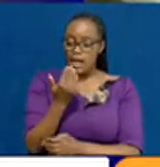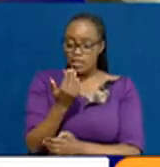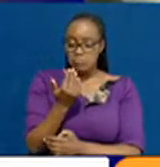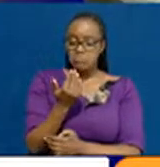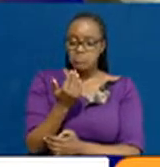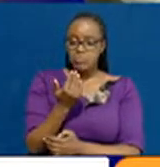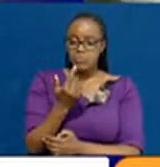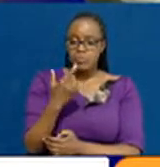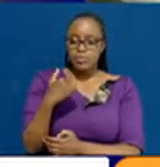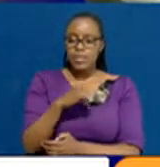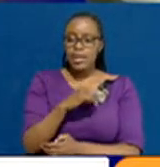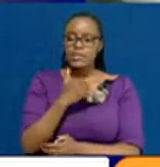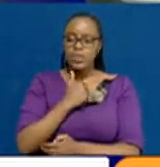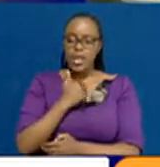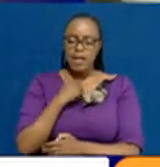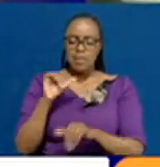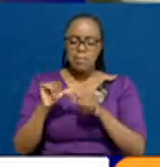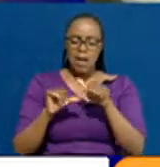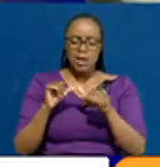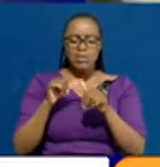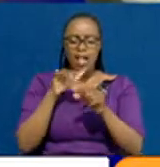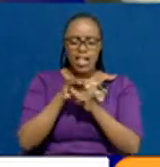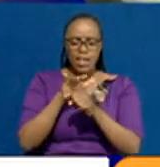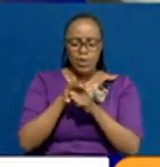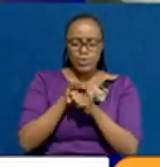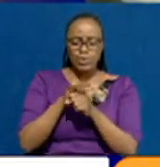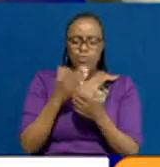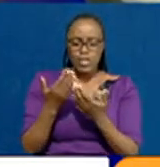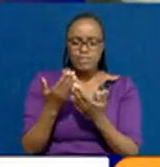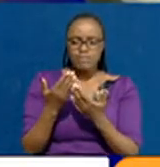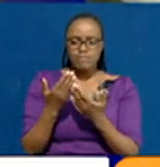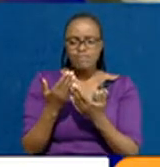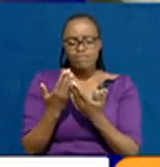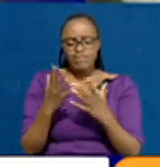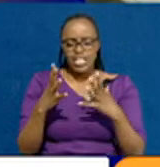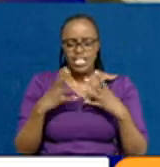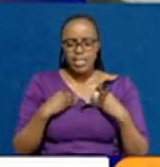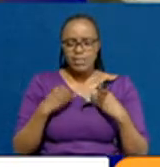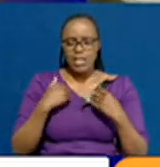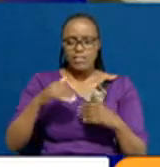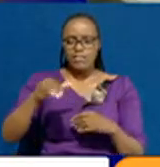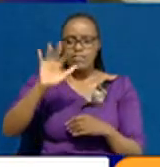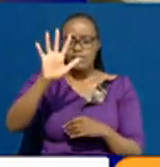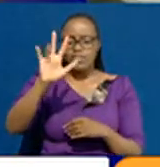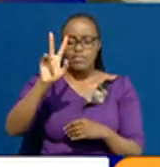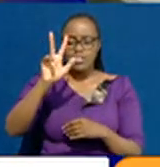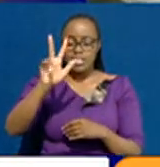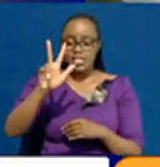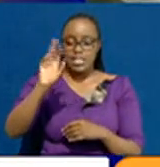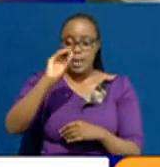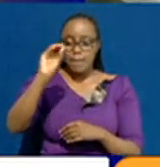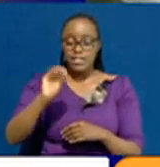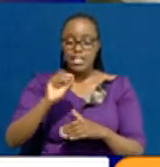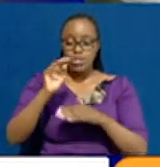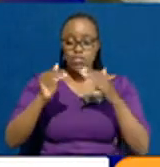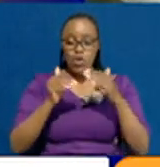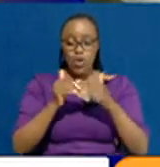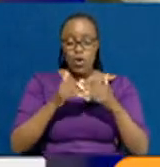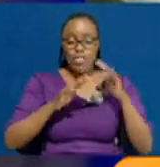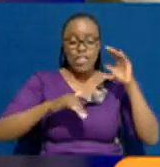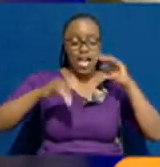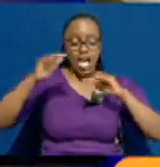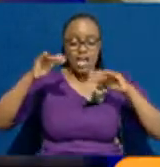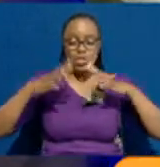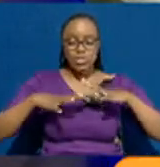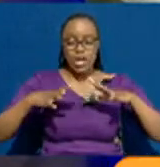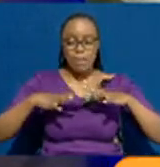we have had a lot of reception. Right now we are at 53% of adult